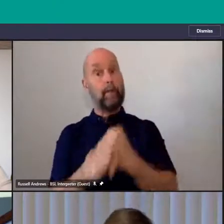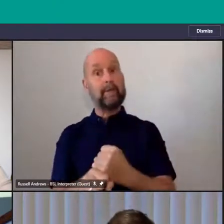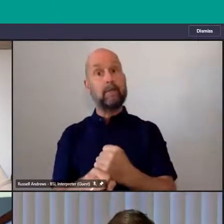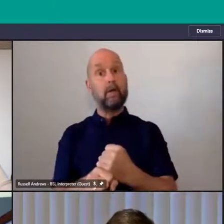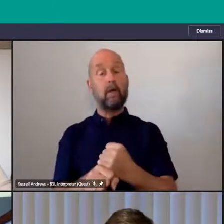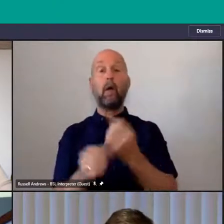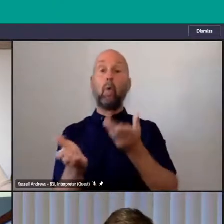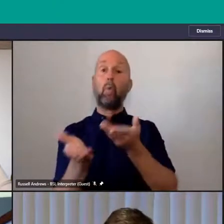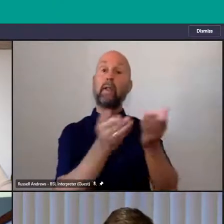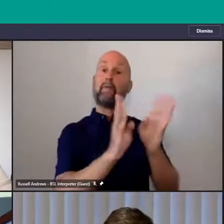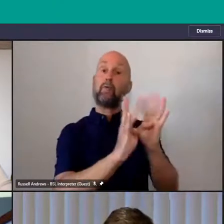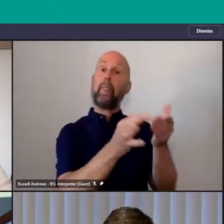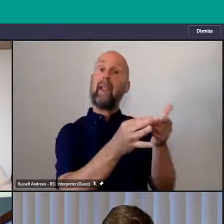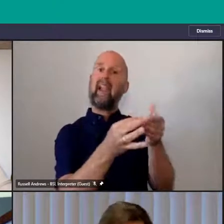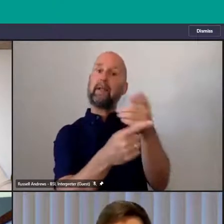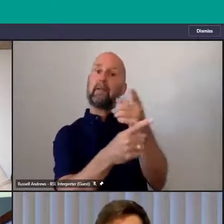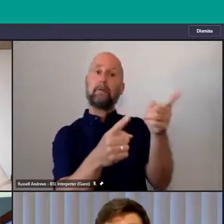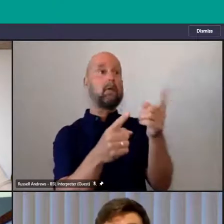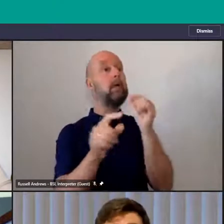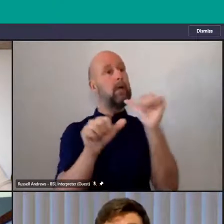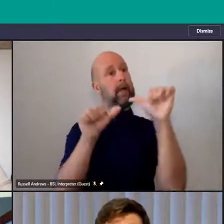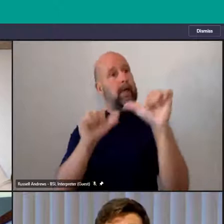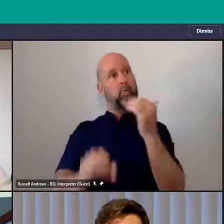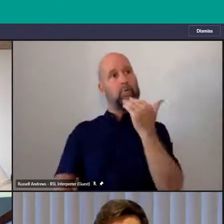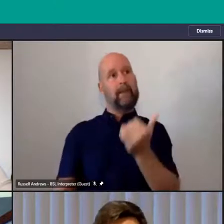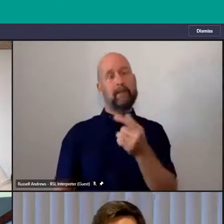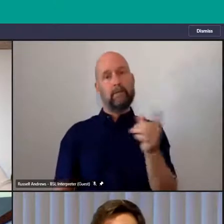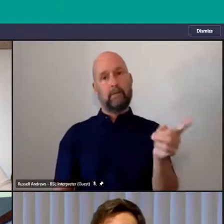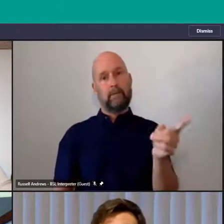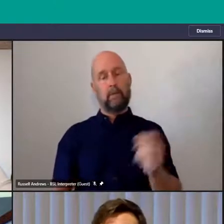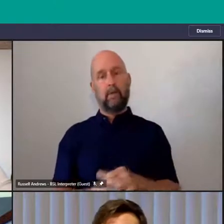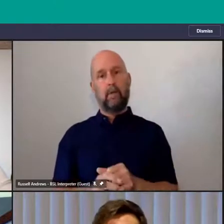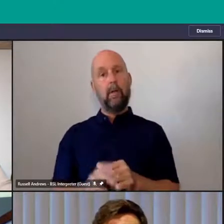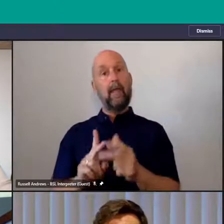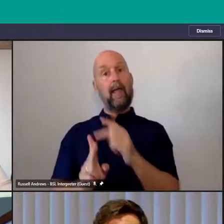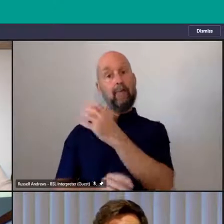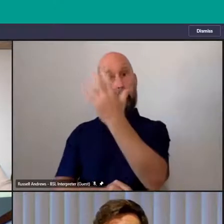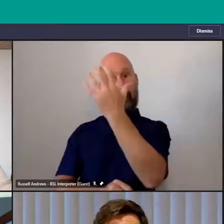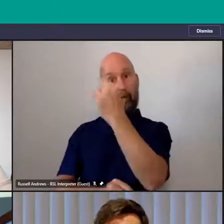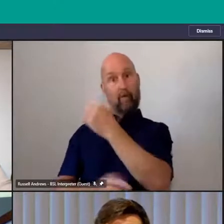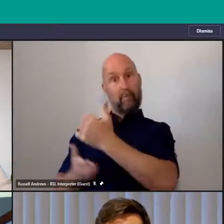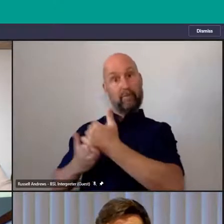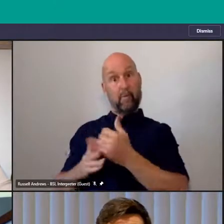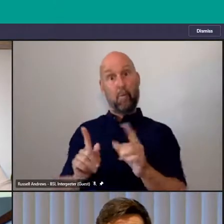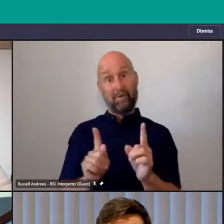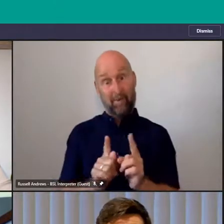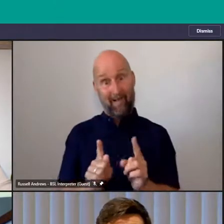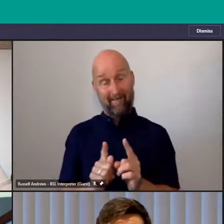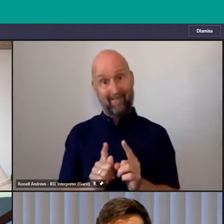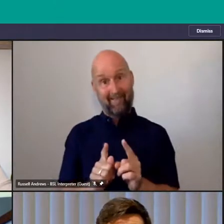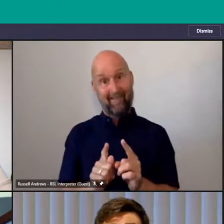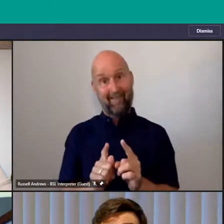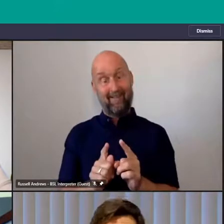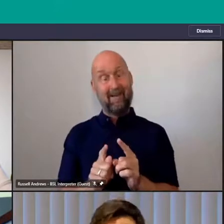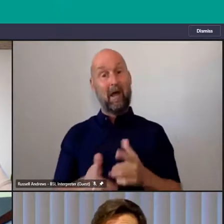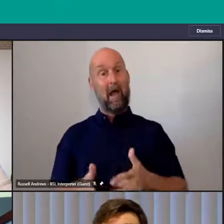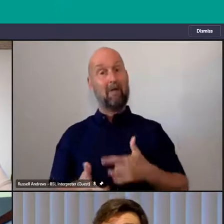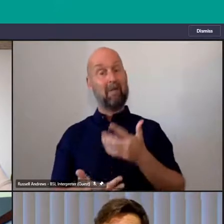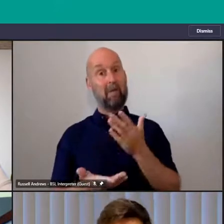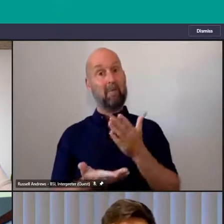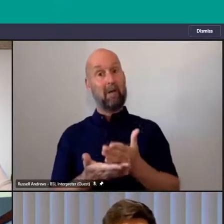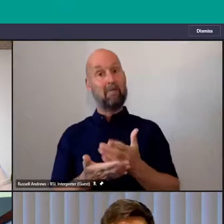leaders and ask them to endorse it. But if we get the government behind this as well, then I will begin to believe that we